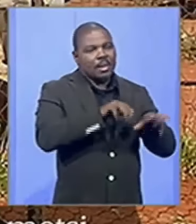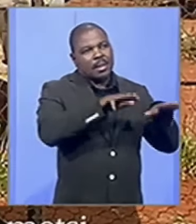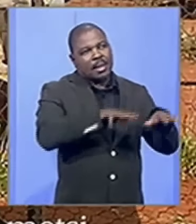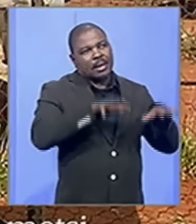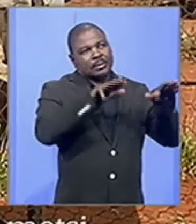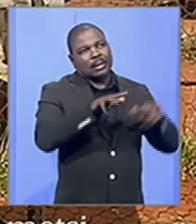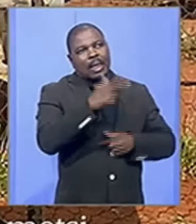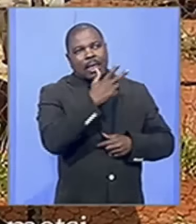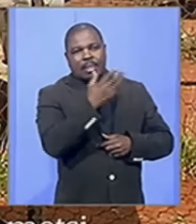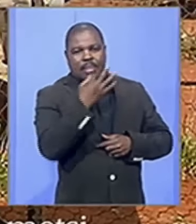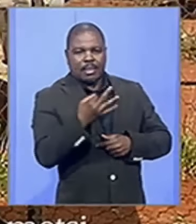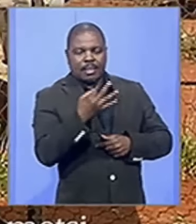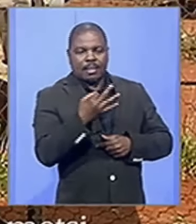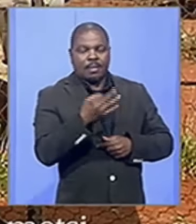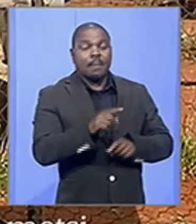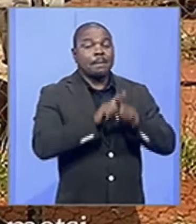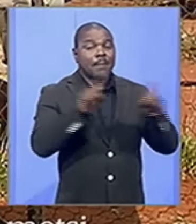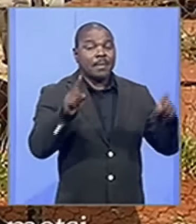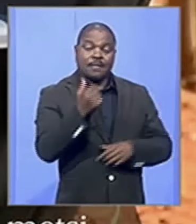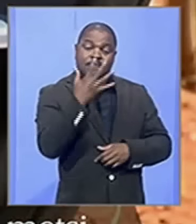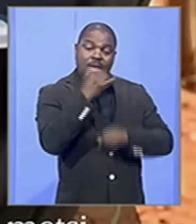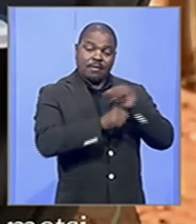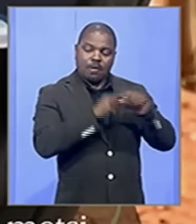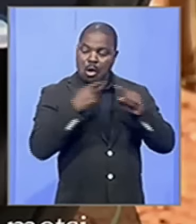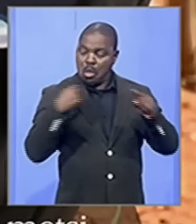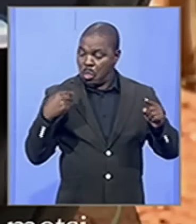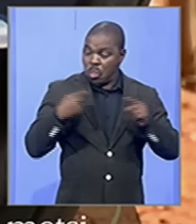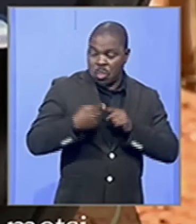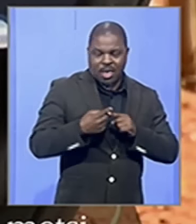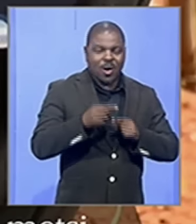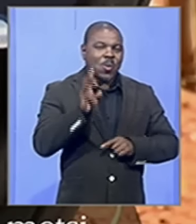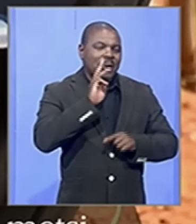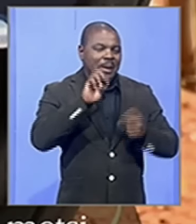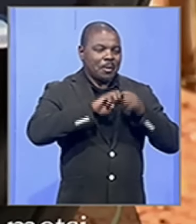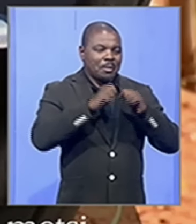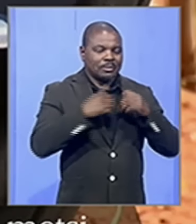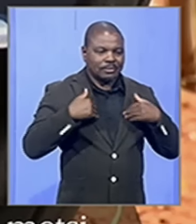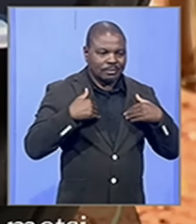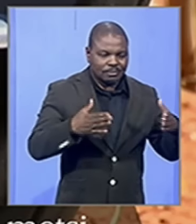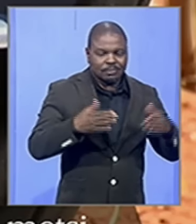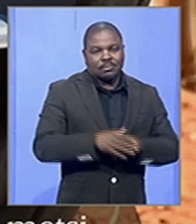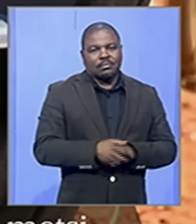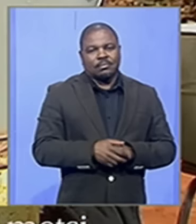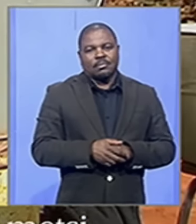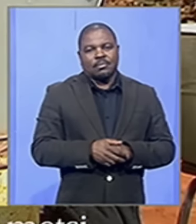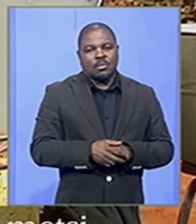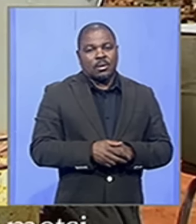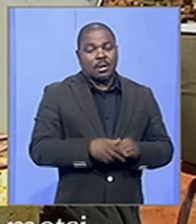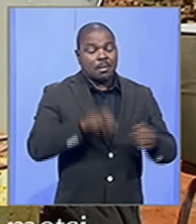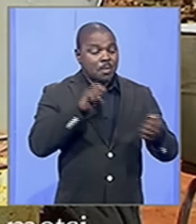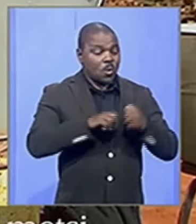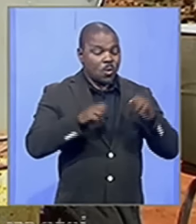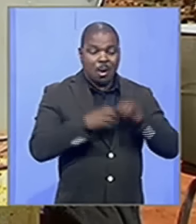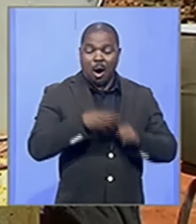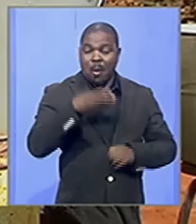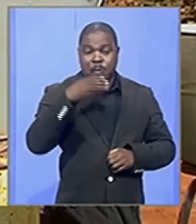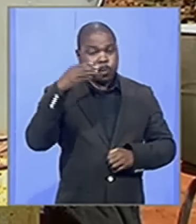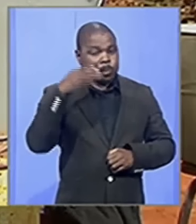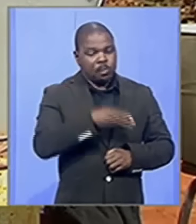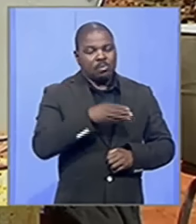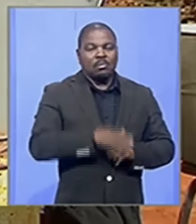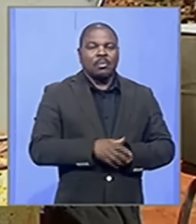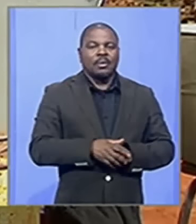mme dingwaga di le tlhano tse di fetileng o ntse a itemogela mathata a metsi. Ka mathata mo mathata a